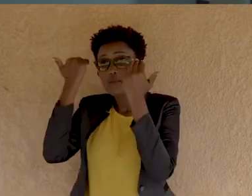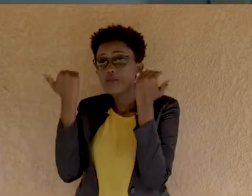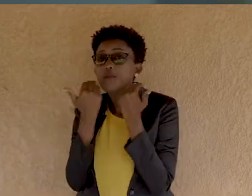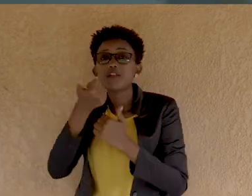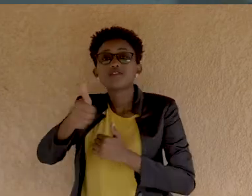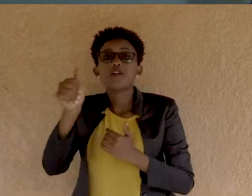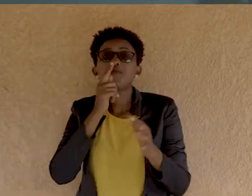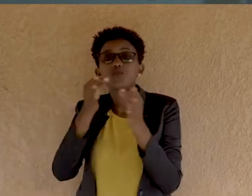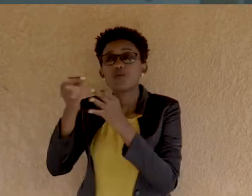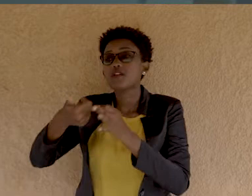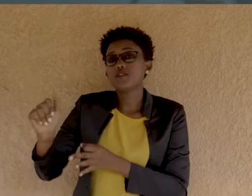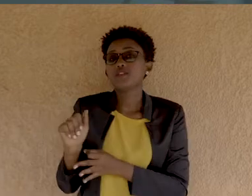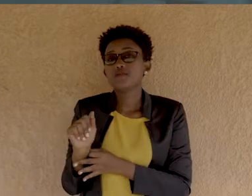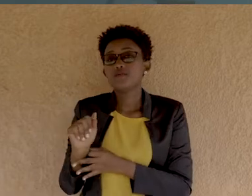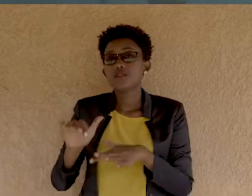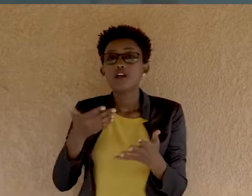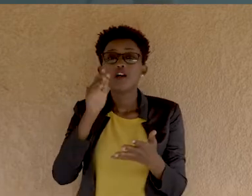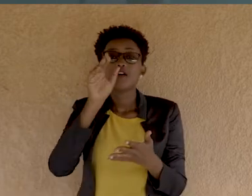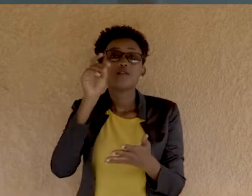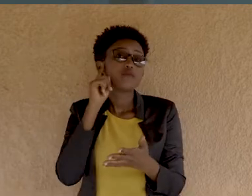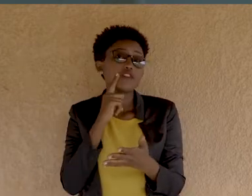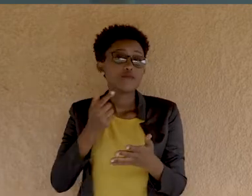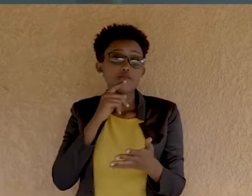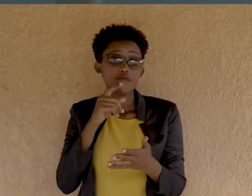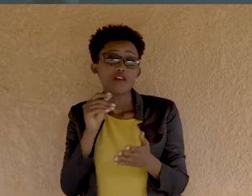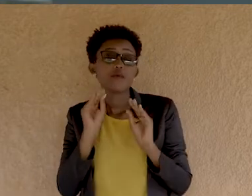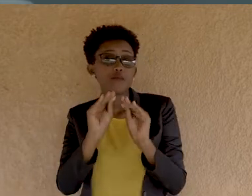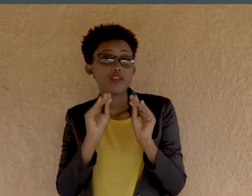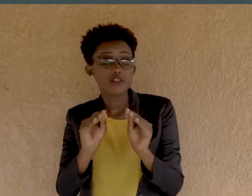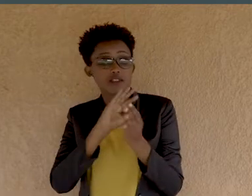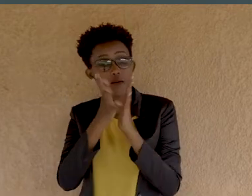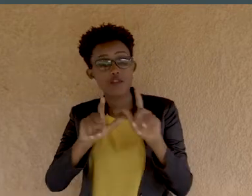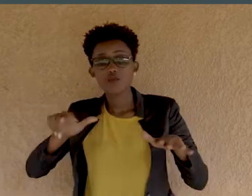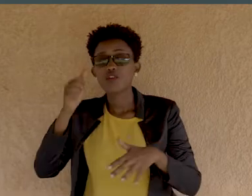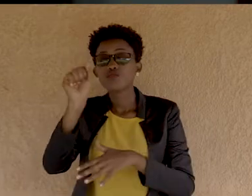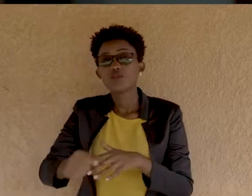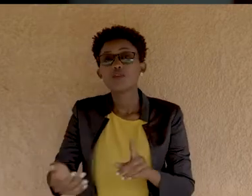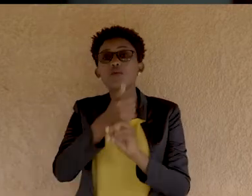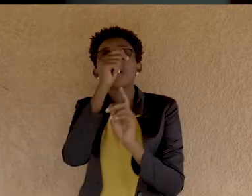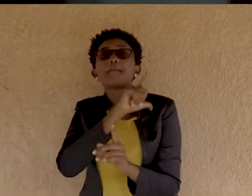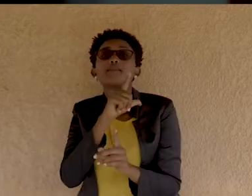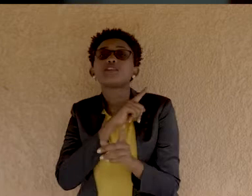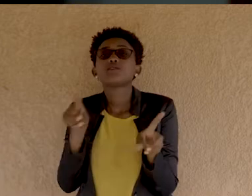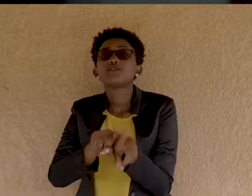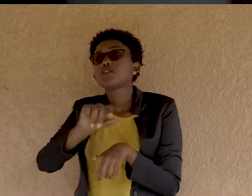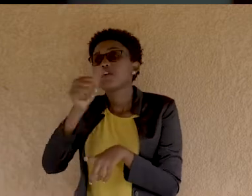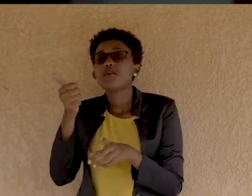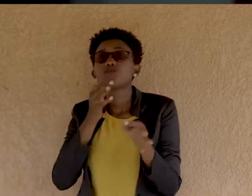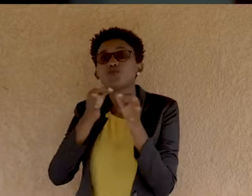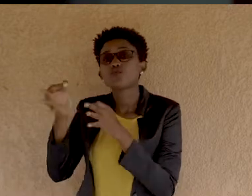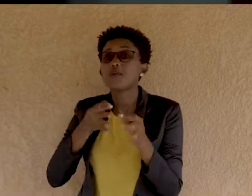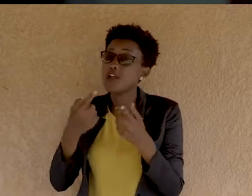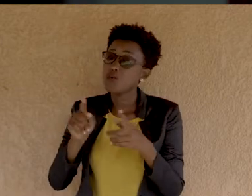before the judge. Twizeyimana is trained on sign language so that he can be given the opportunity to interact with the lawyer through interpretation,